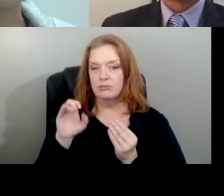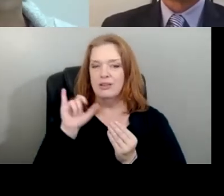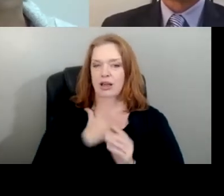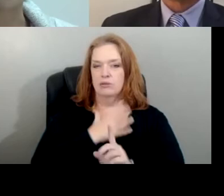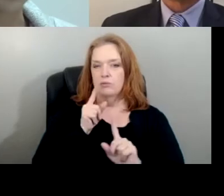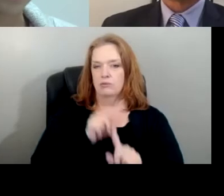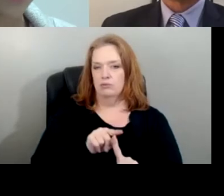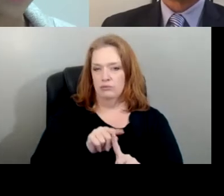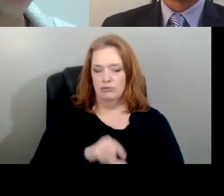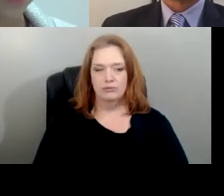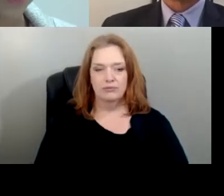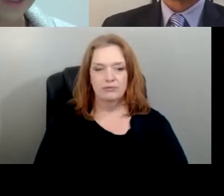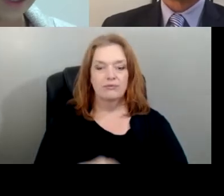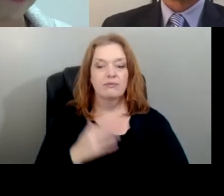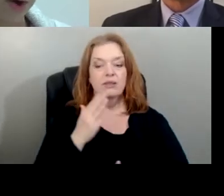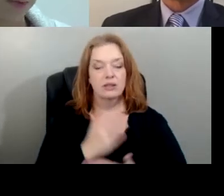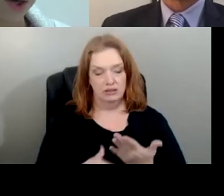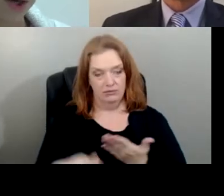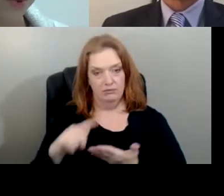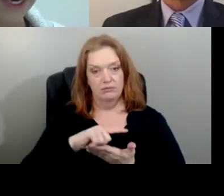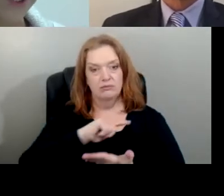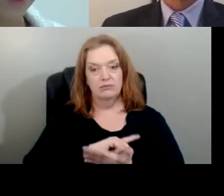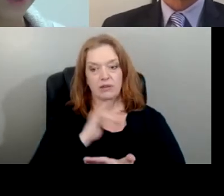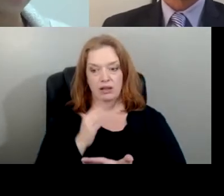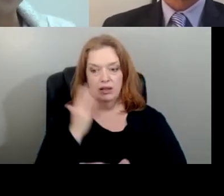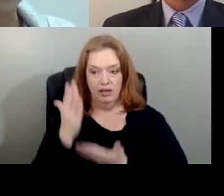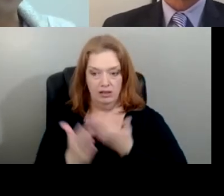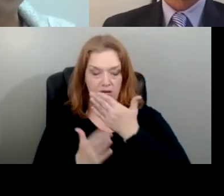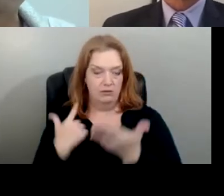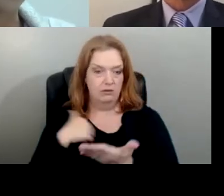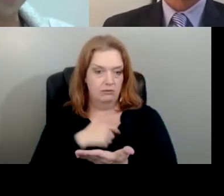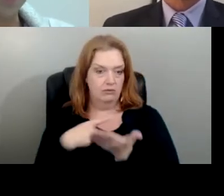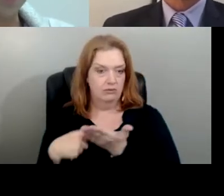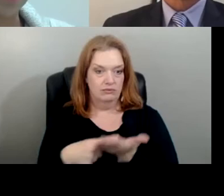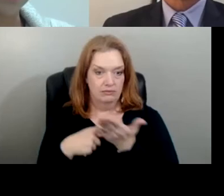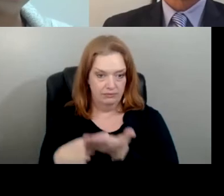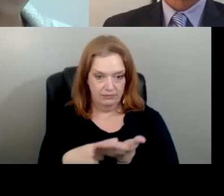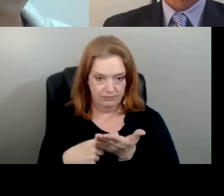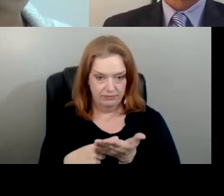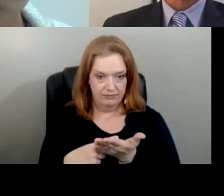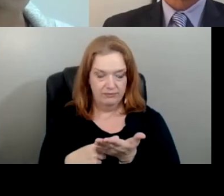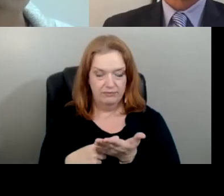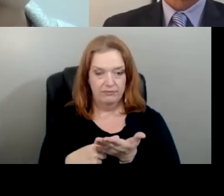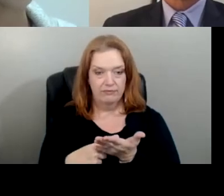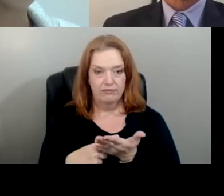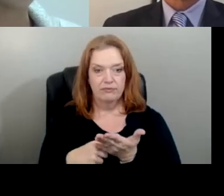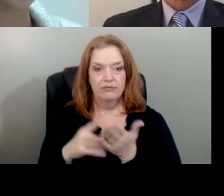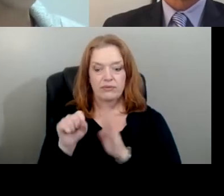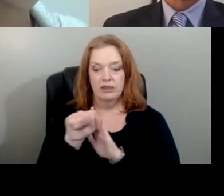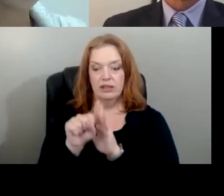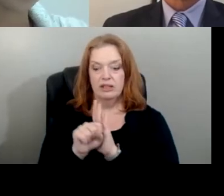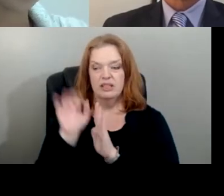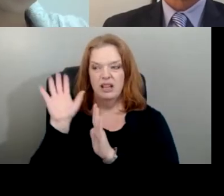have viewed some of the legislation that's come forward. So changing the state statute